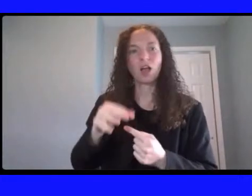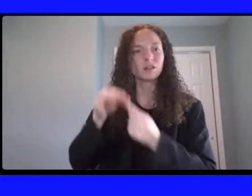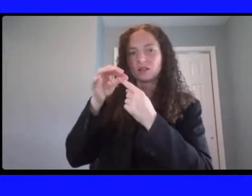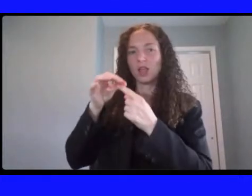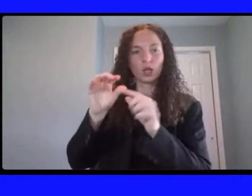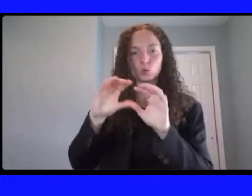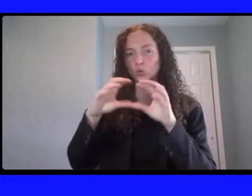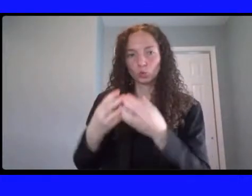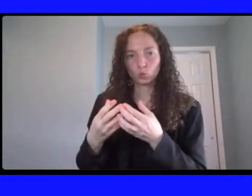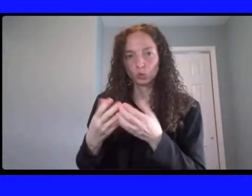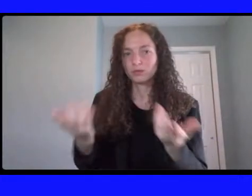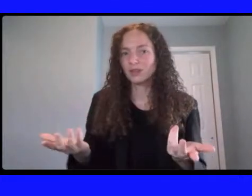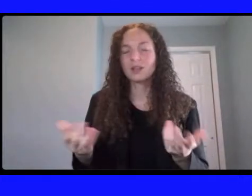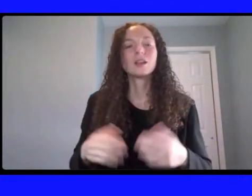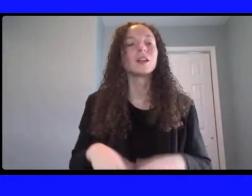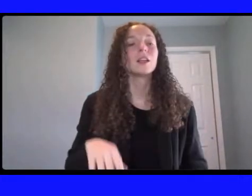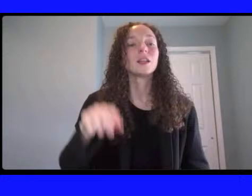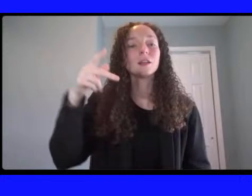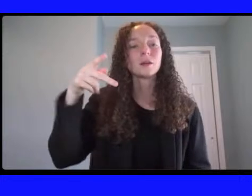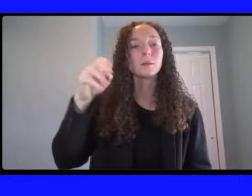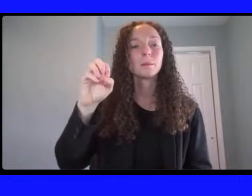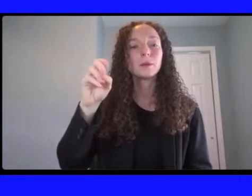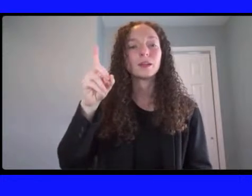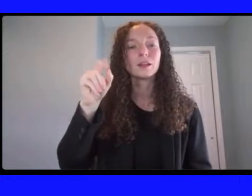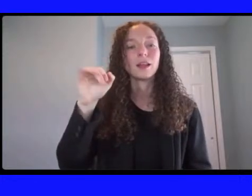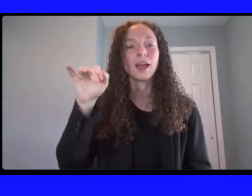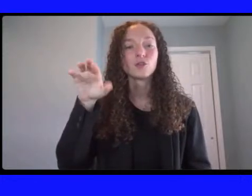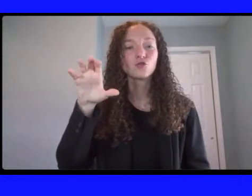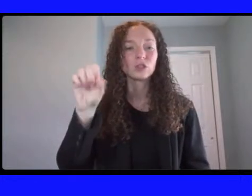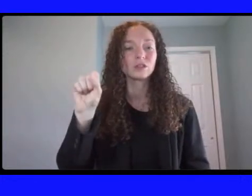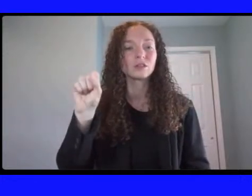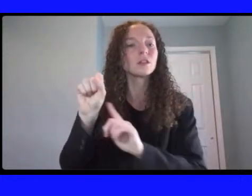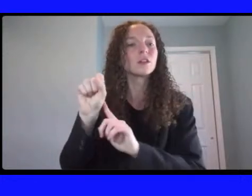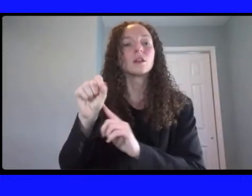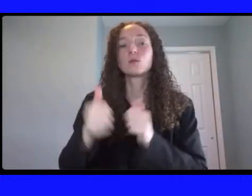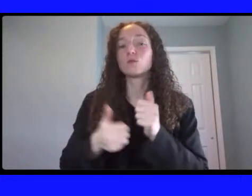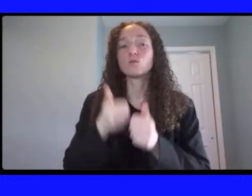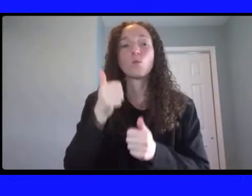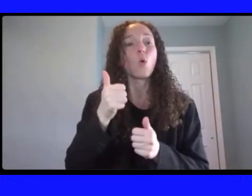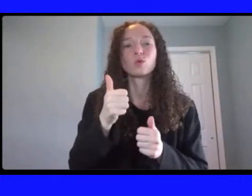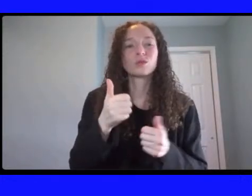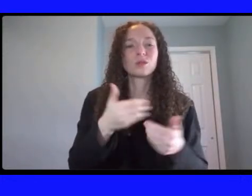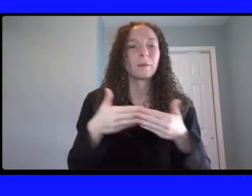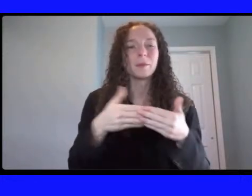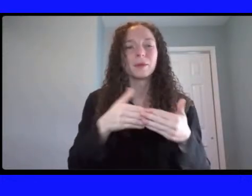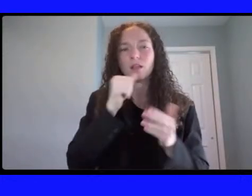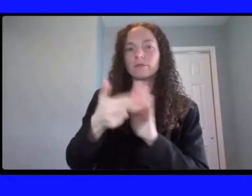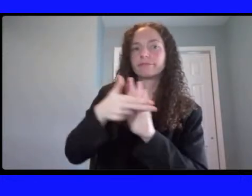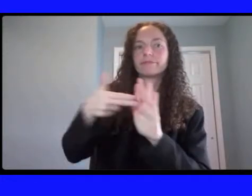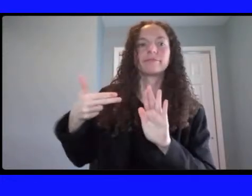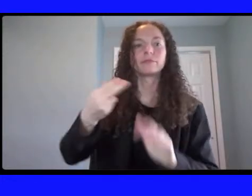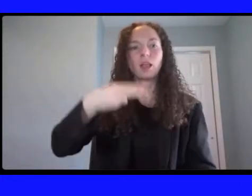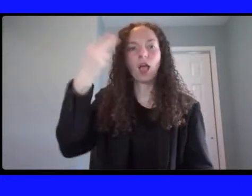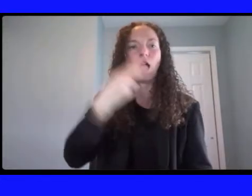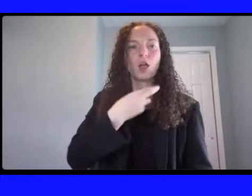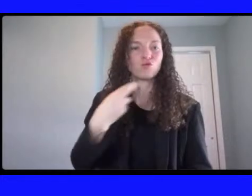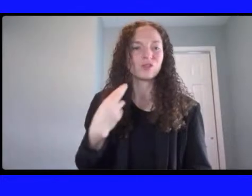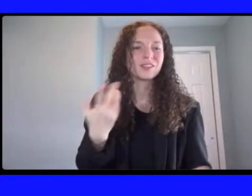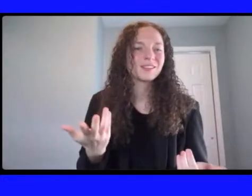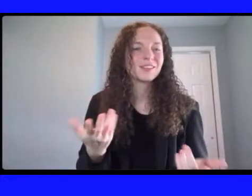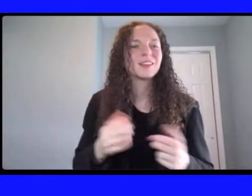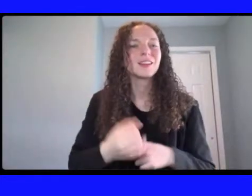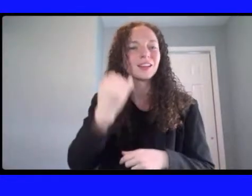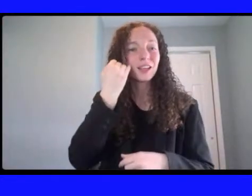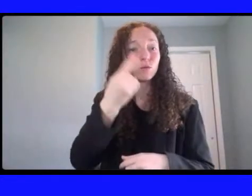recognize risk, we intensify the amount of service provided by social workers and community health workers and also mental health professionals who are